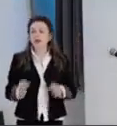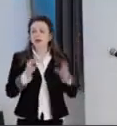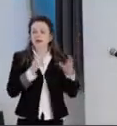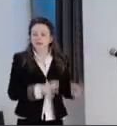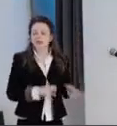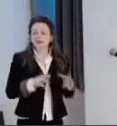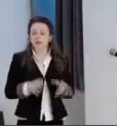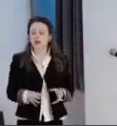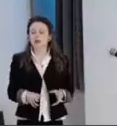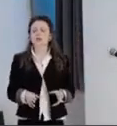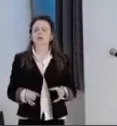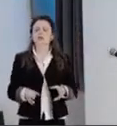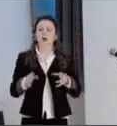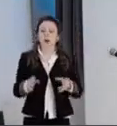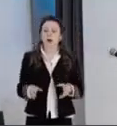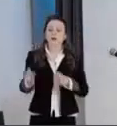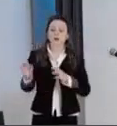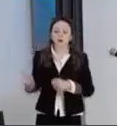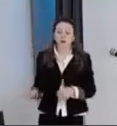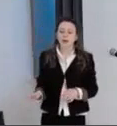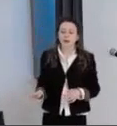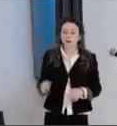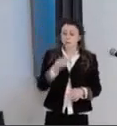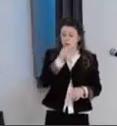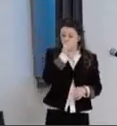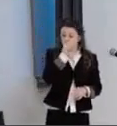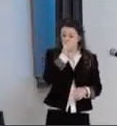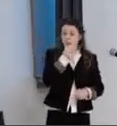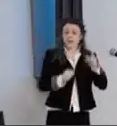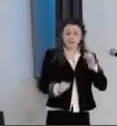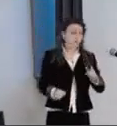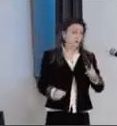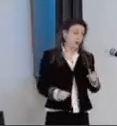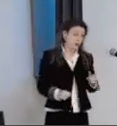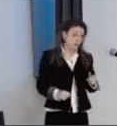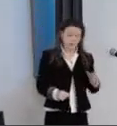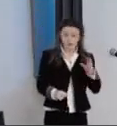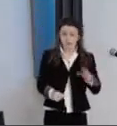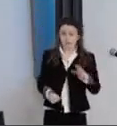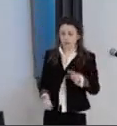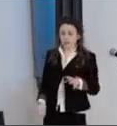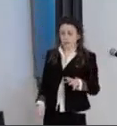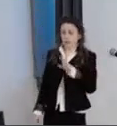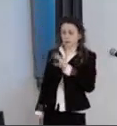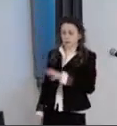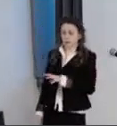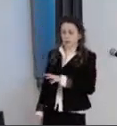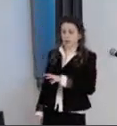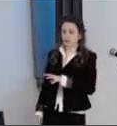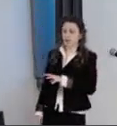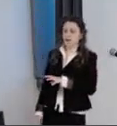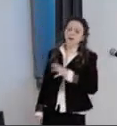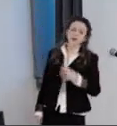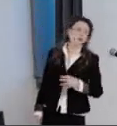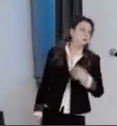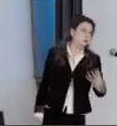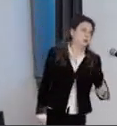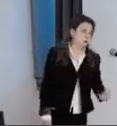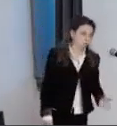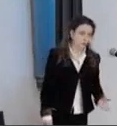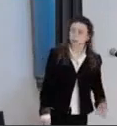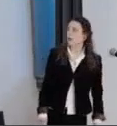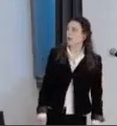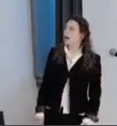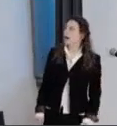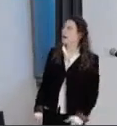which aesthetic judgments about inorganic things should sometimes take account of their natural kinds and should